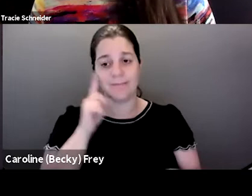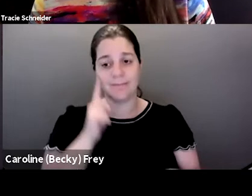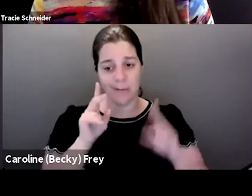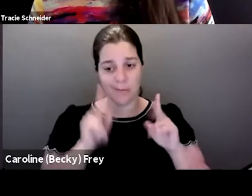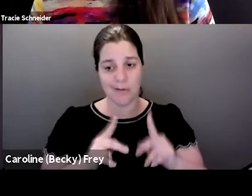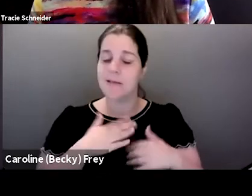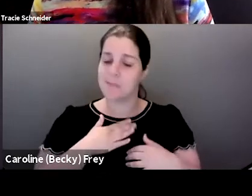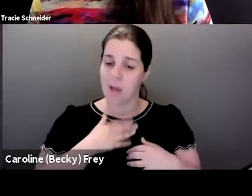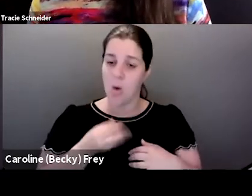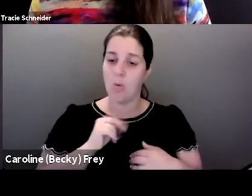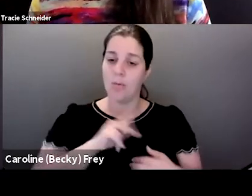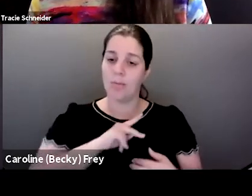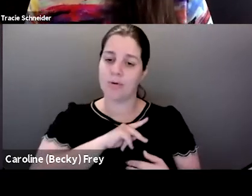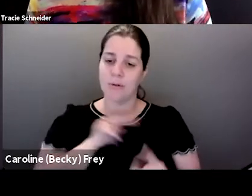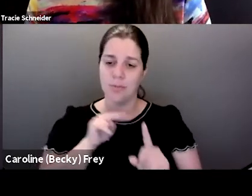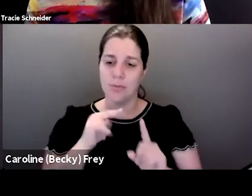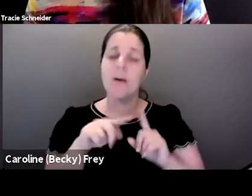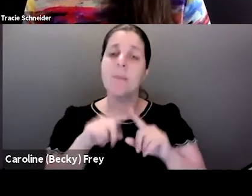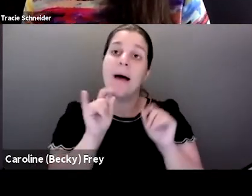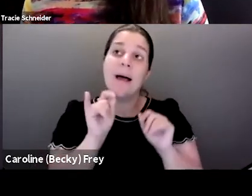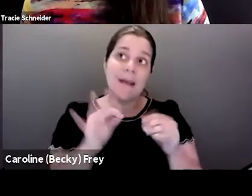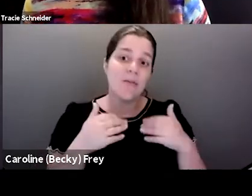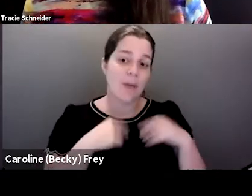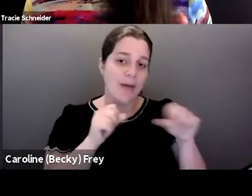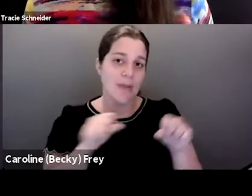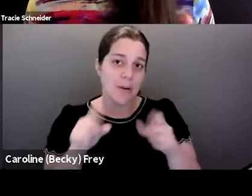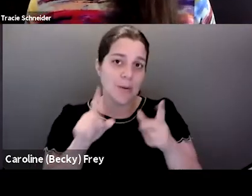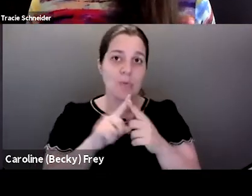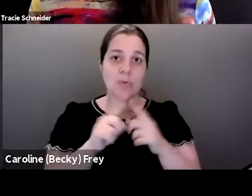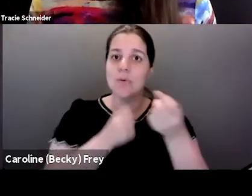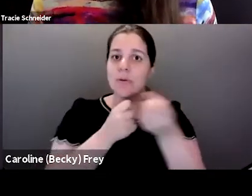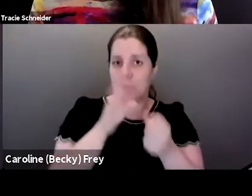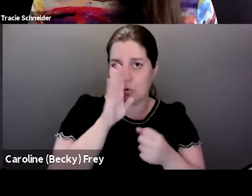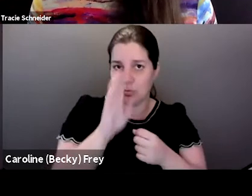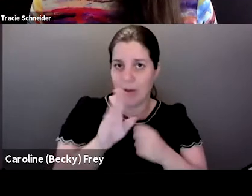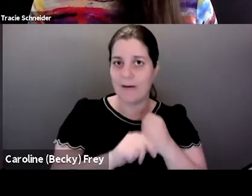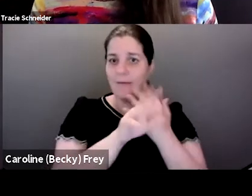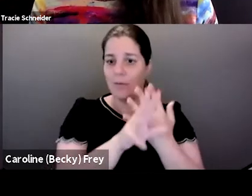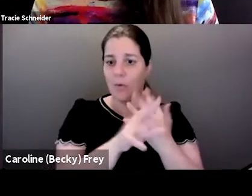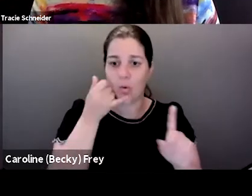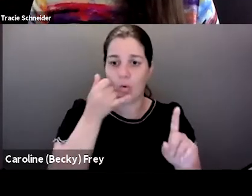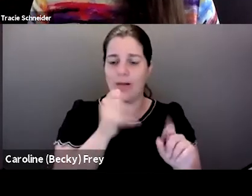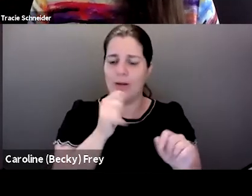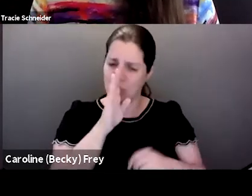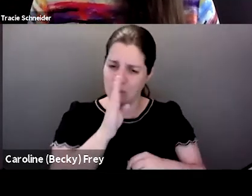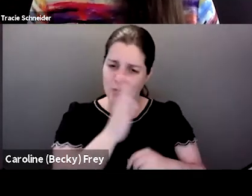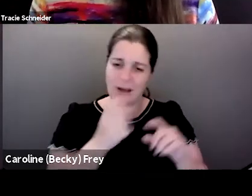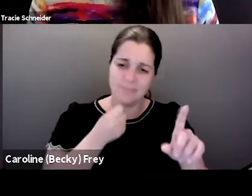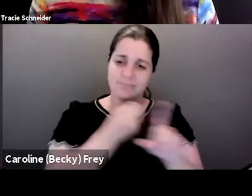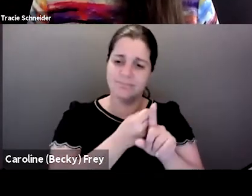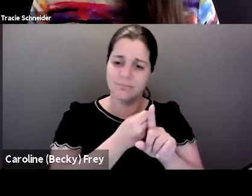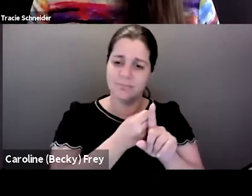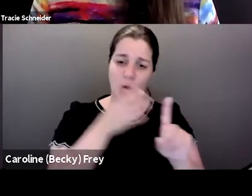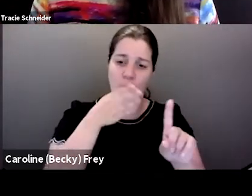perspective. But if we have the ability to support direct video calling, where you can directly call someone and you know that the